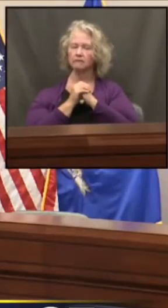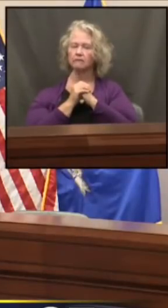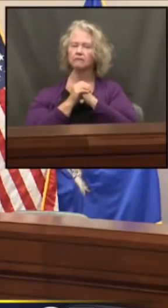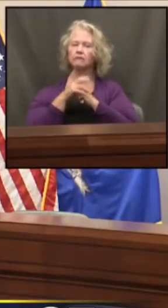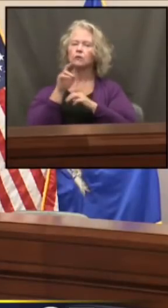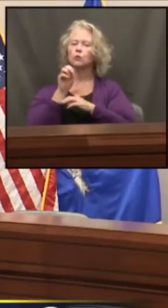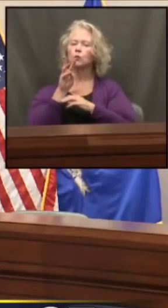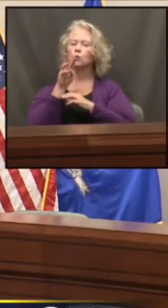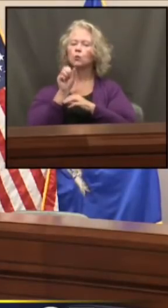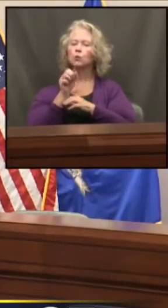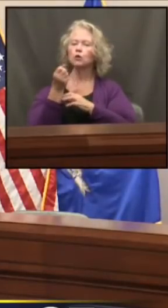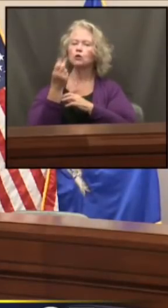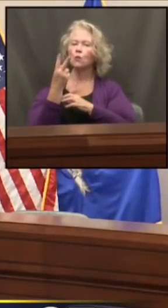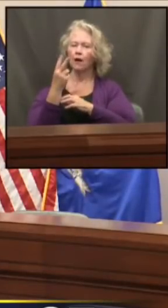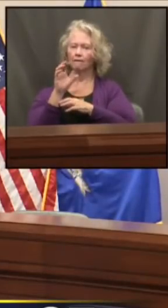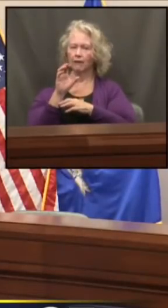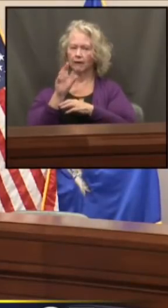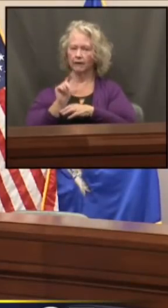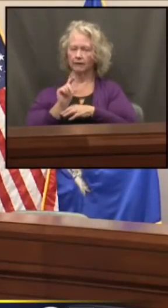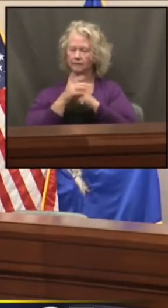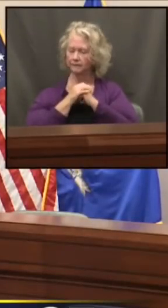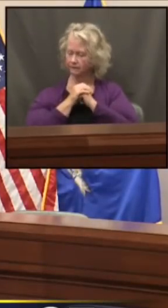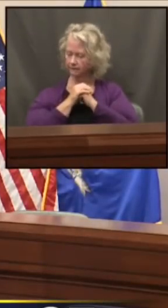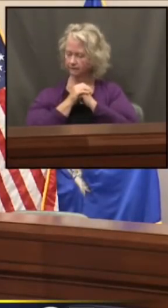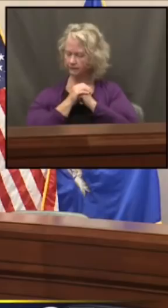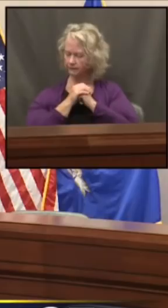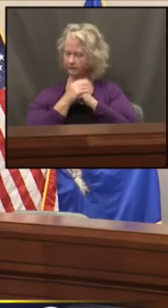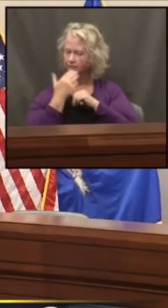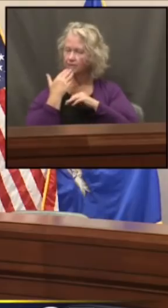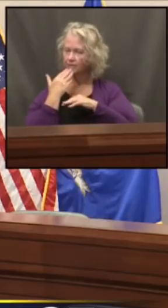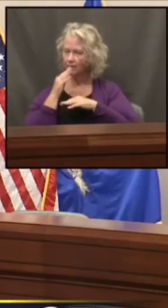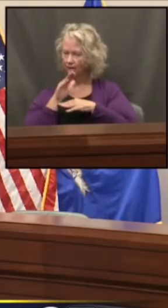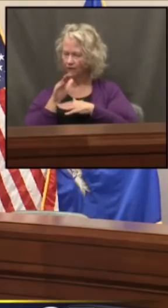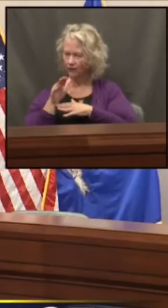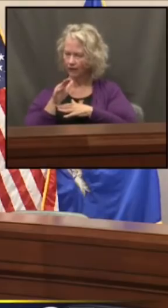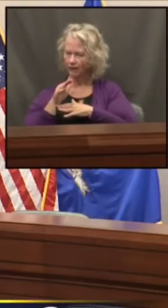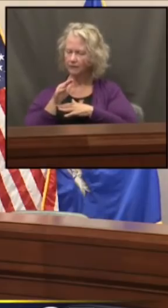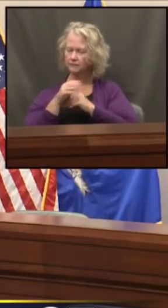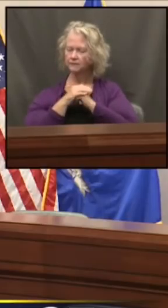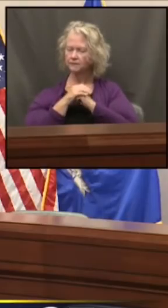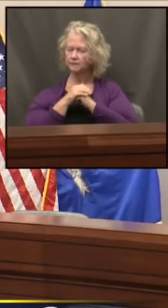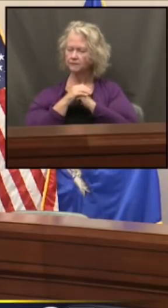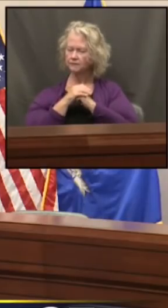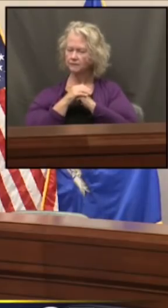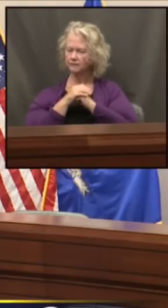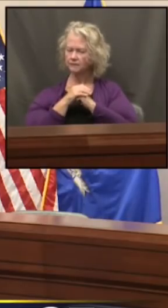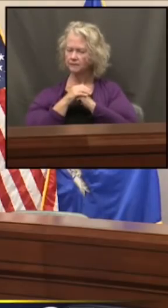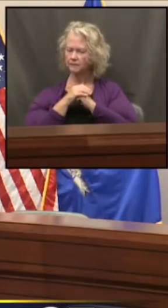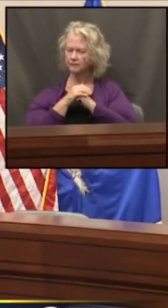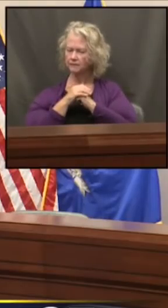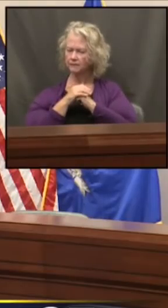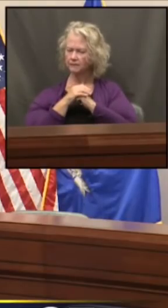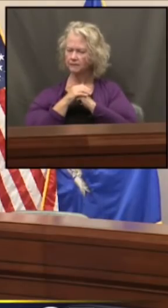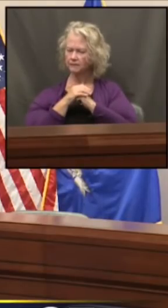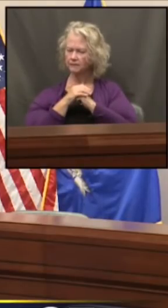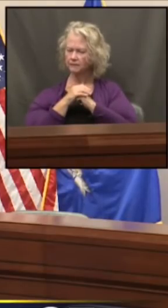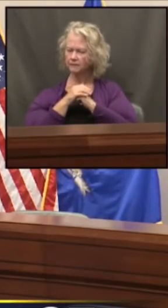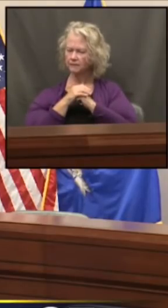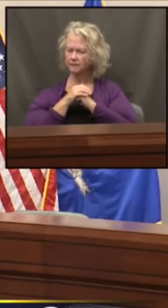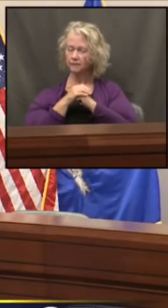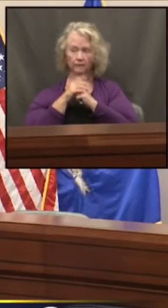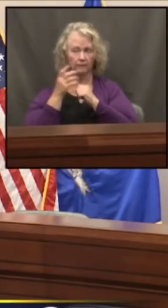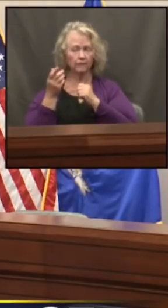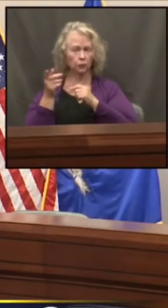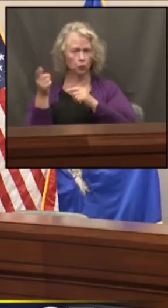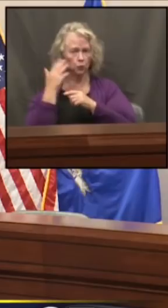News 12 Connecticut. Good afternoon, this is Josh Bedrosian with News 12. Do you guys know how many people would be eligible